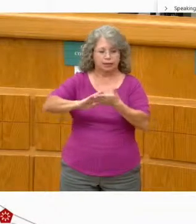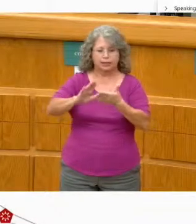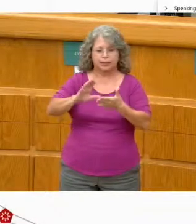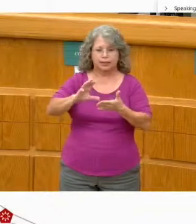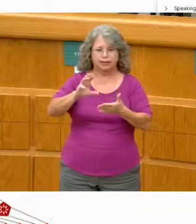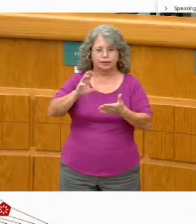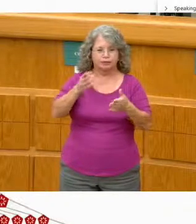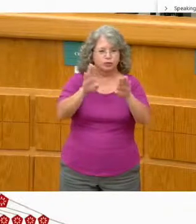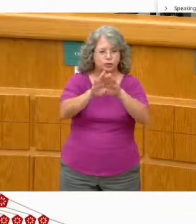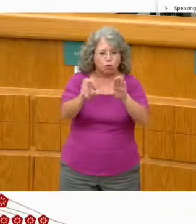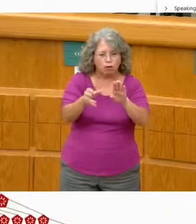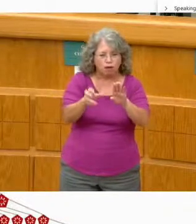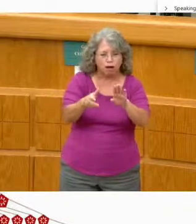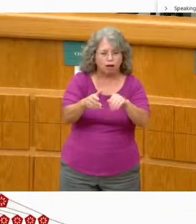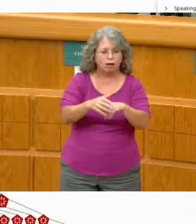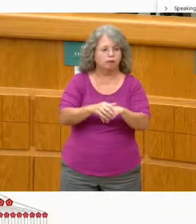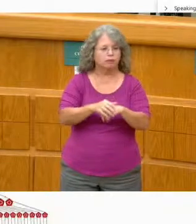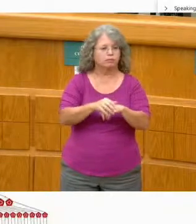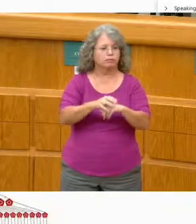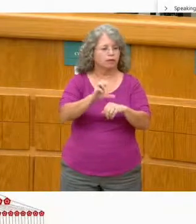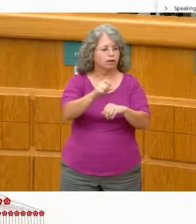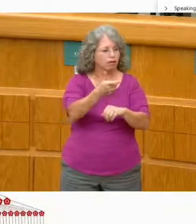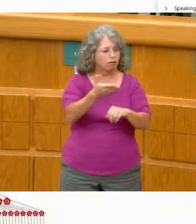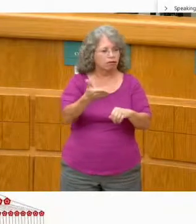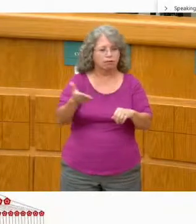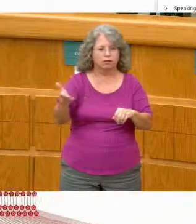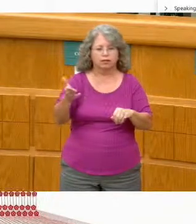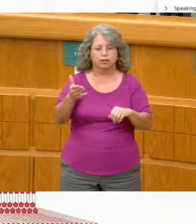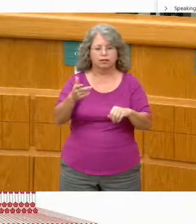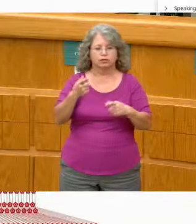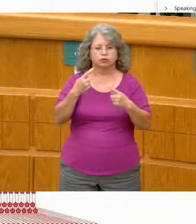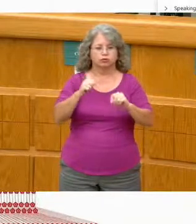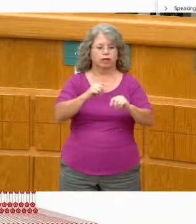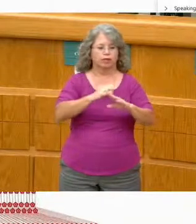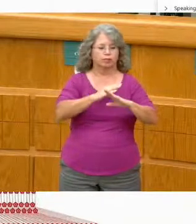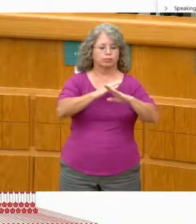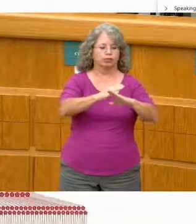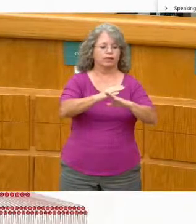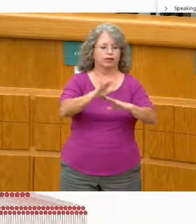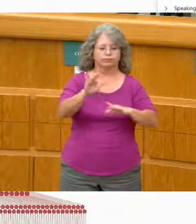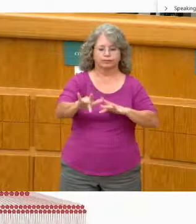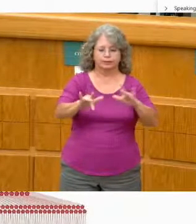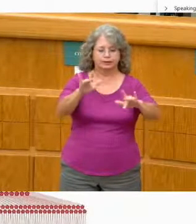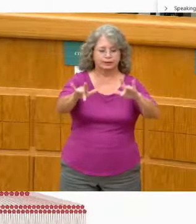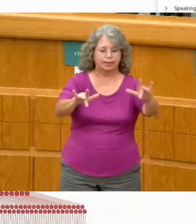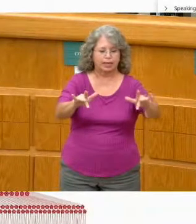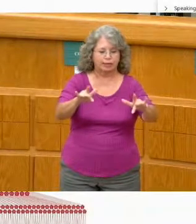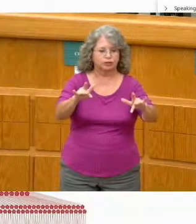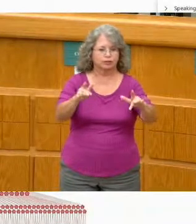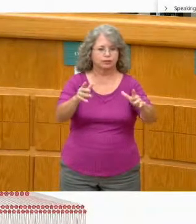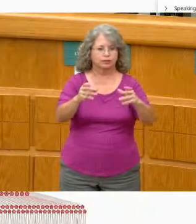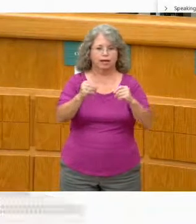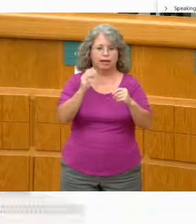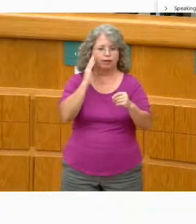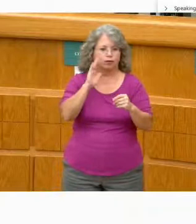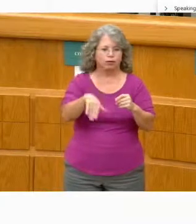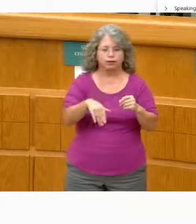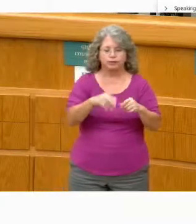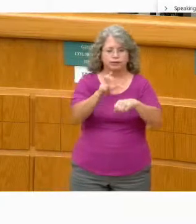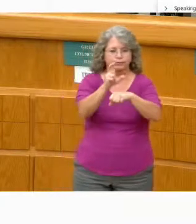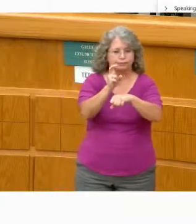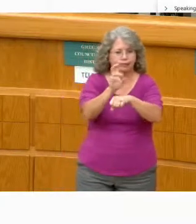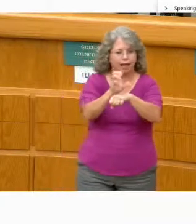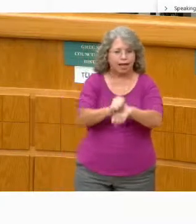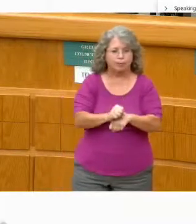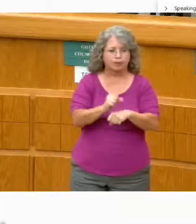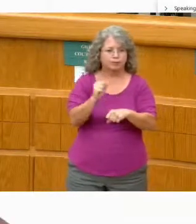to try to prevent the transfer of COVID from those surfaces to us when we can't help but rub